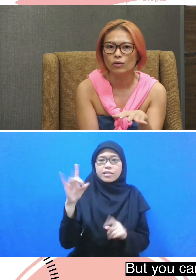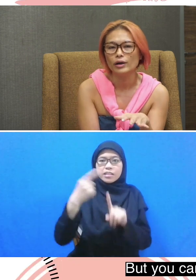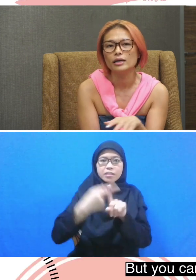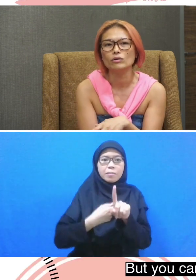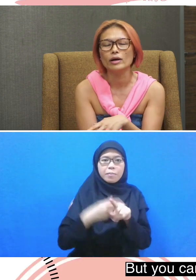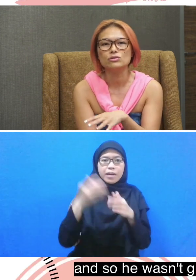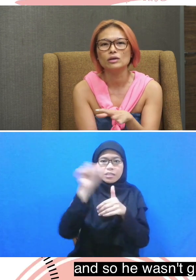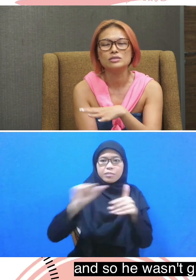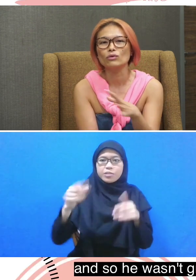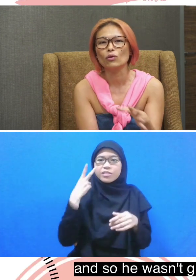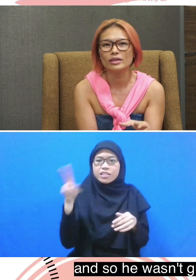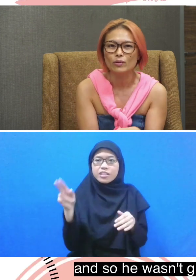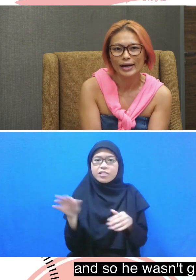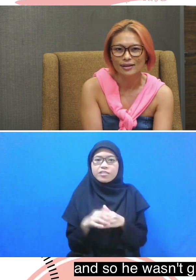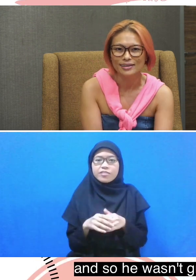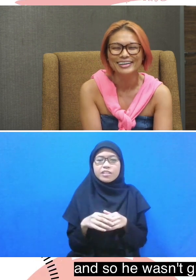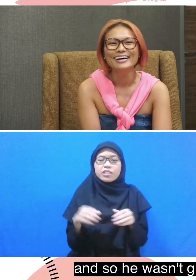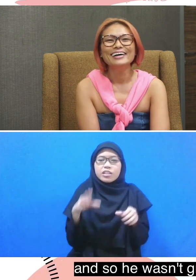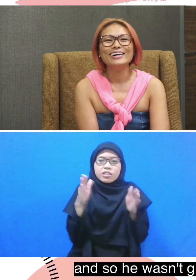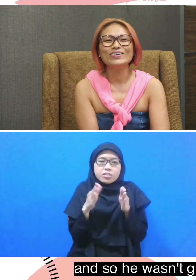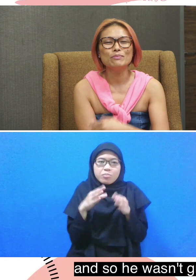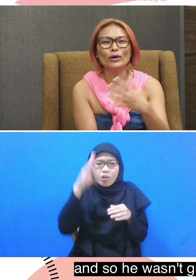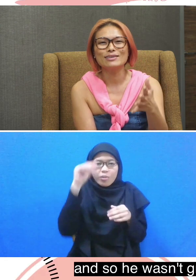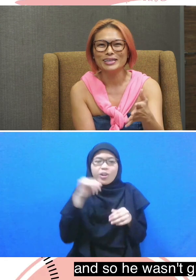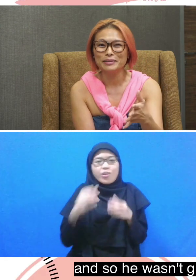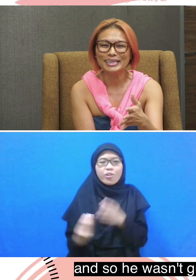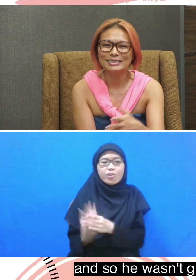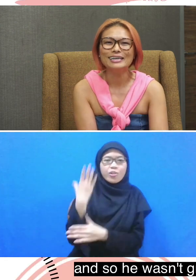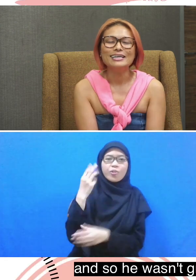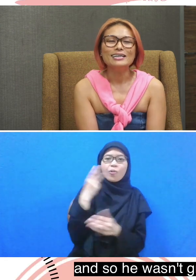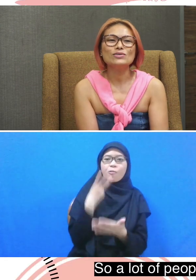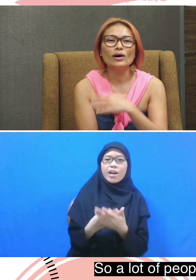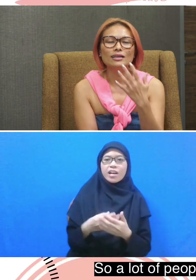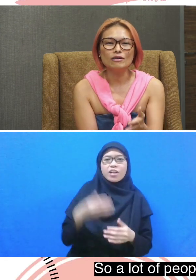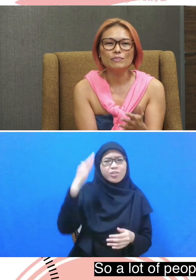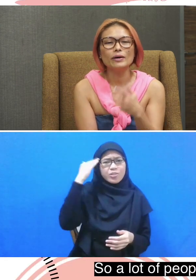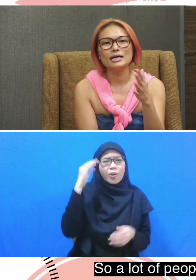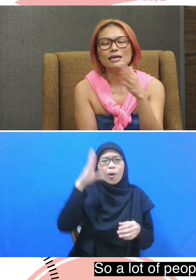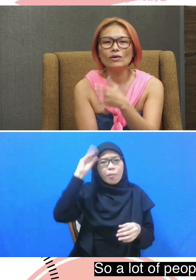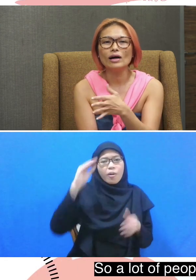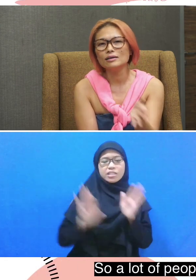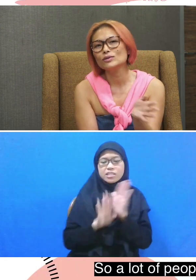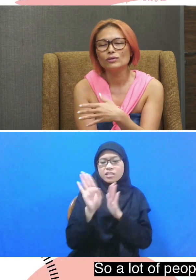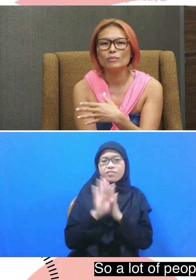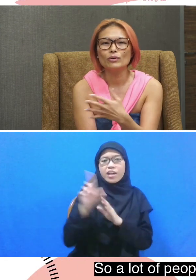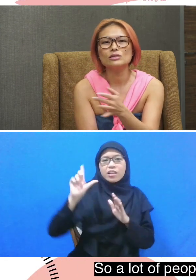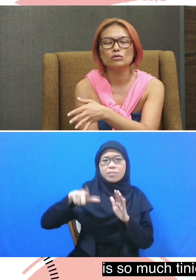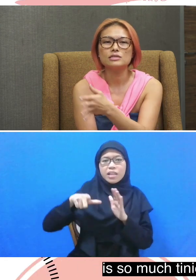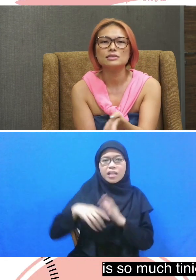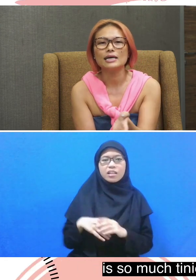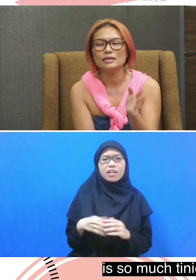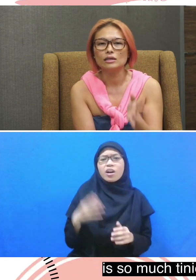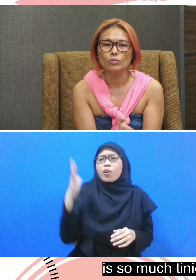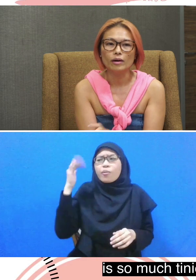little boy, you know, and so he wasn't growing that well, you know, and boys develop later. So a lot of people are asking, you know, how come, you know, your brother is so